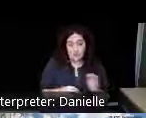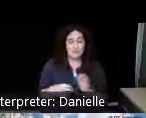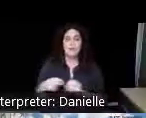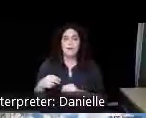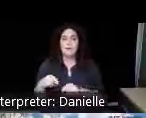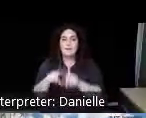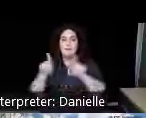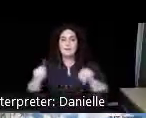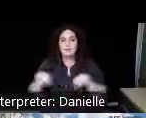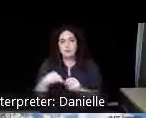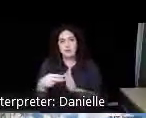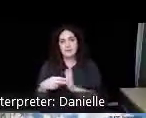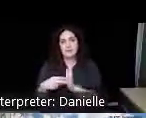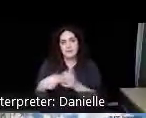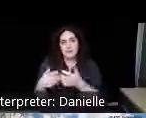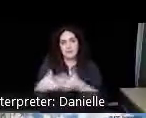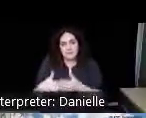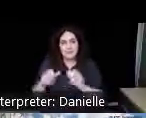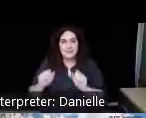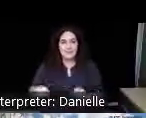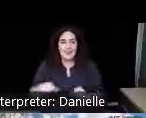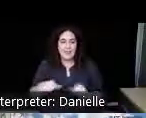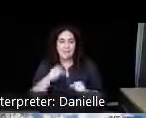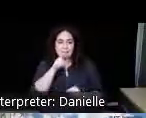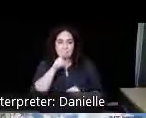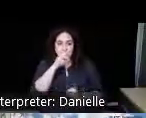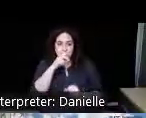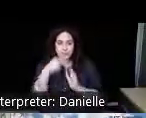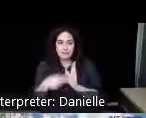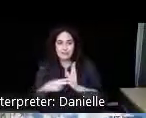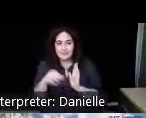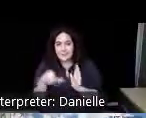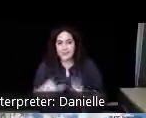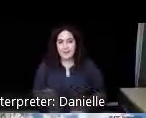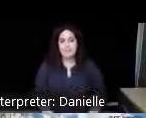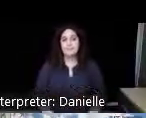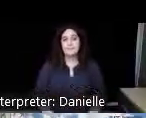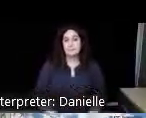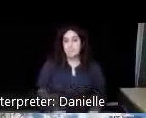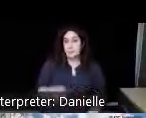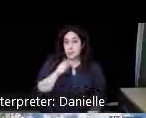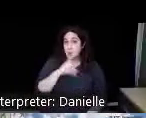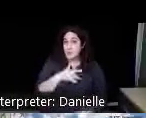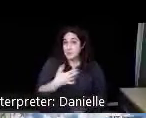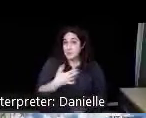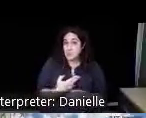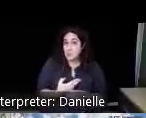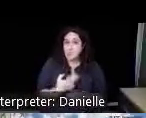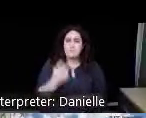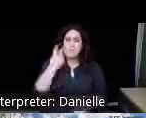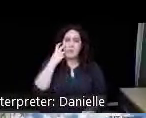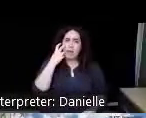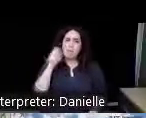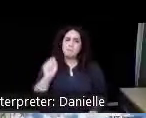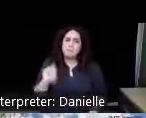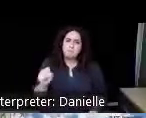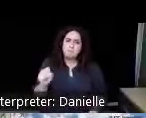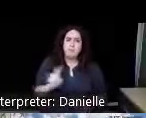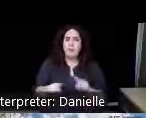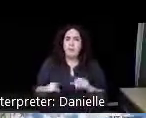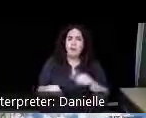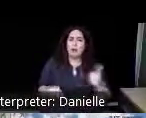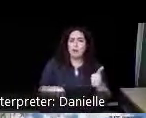Blind people are one group who typically use screen readers, but there are also other people who use screen readers for various